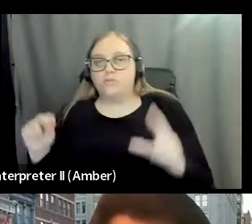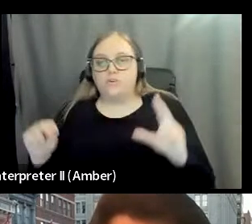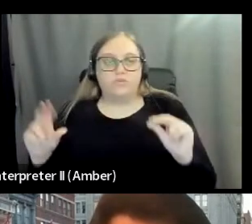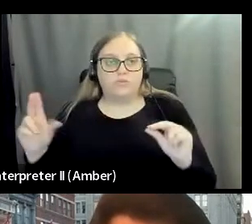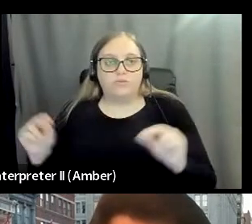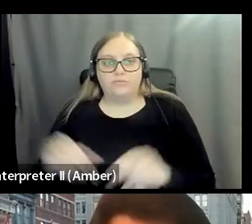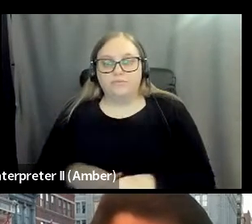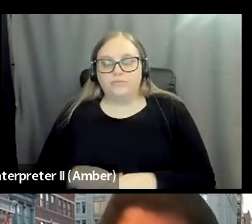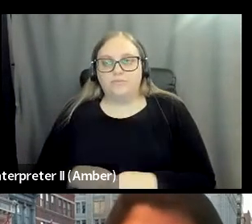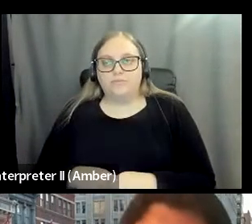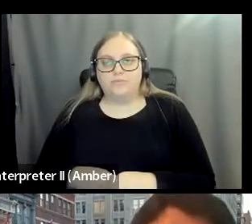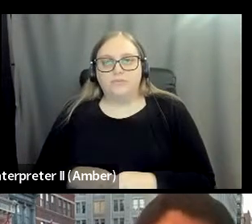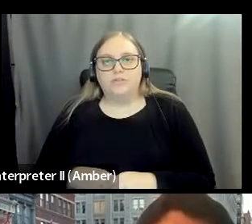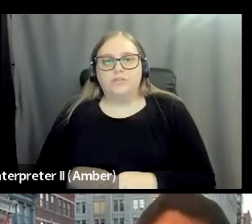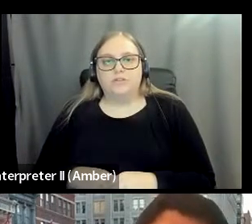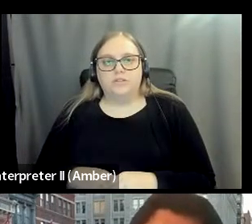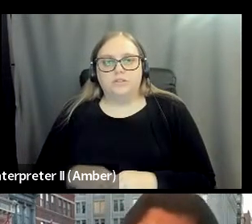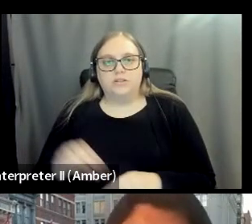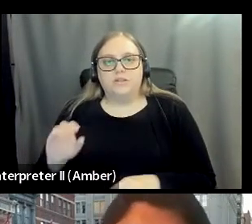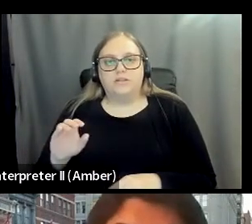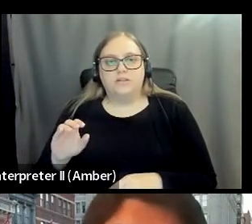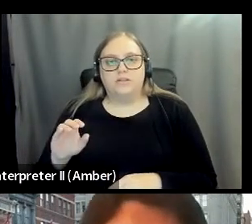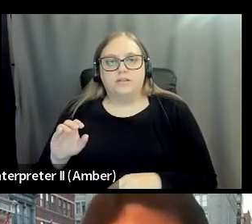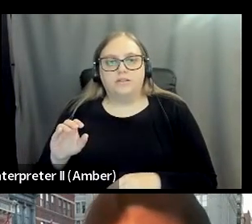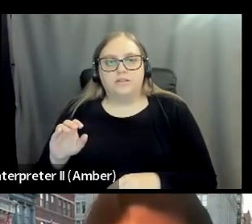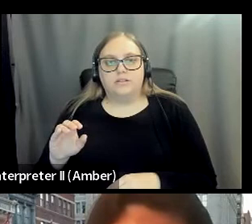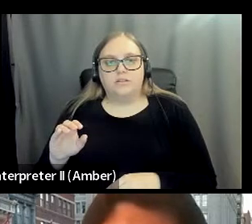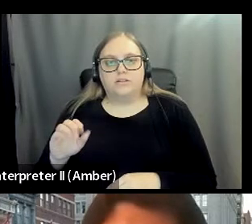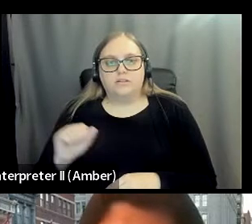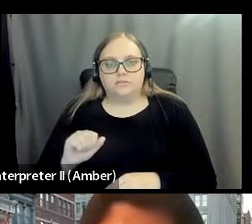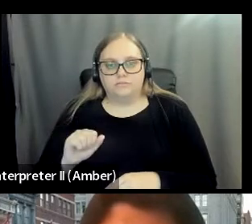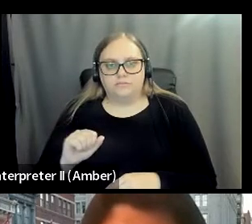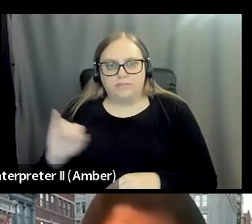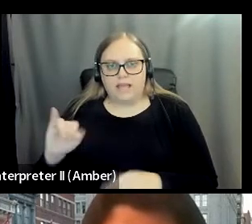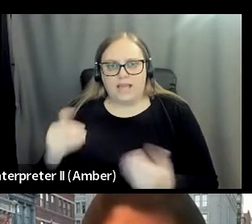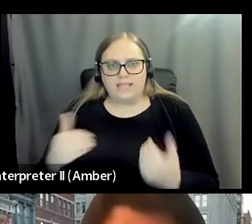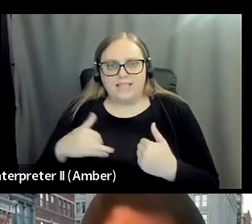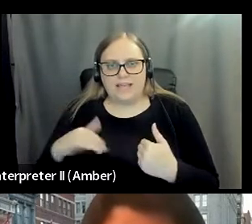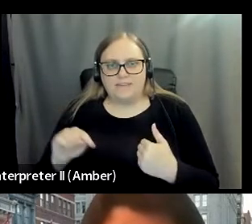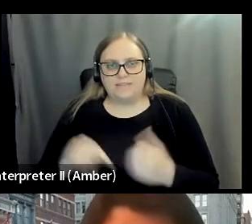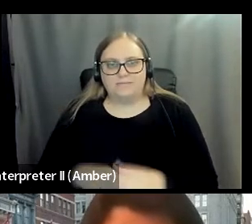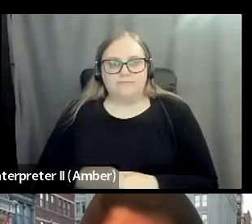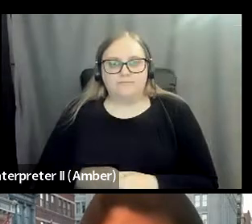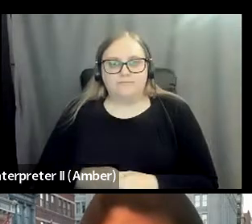No. The ayes have it. No. Really?